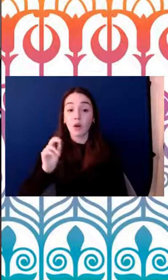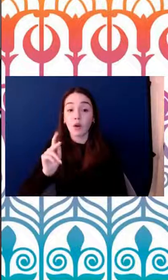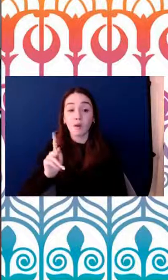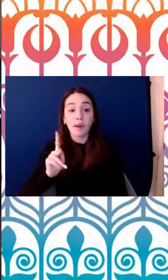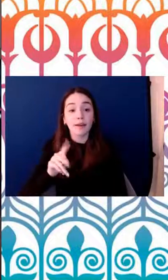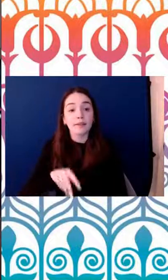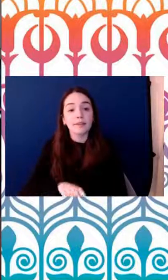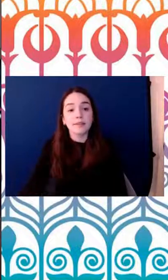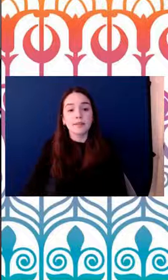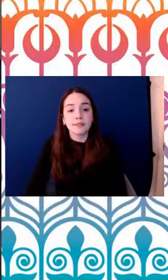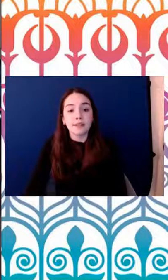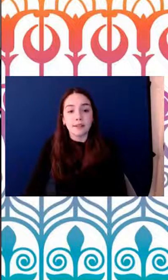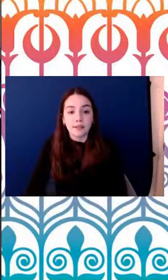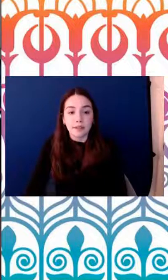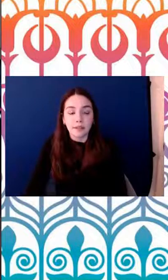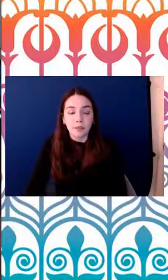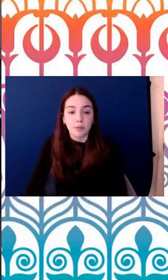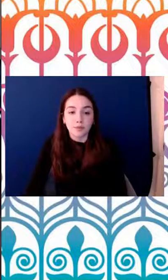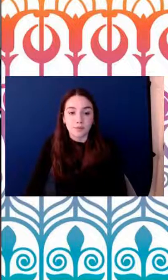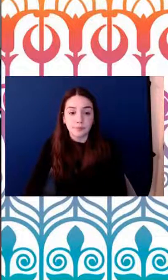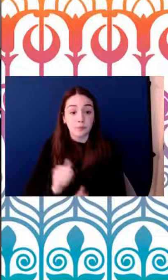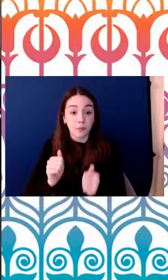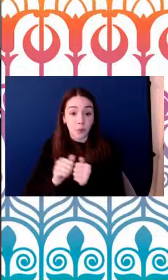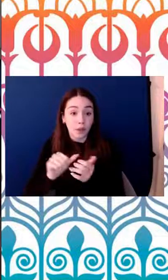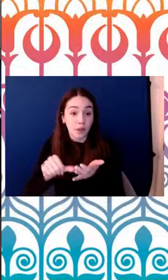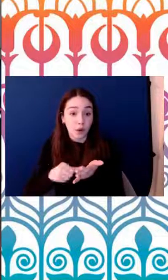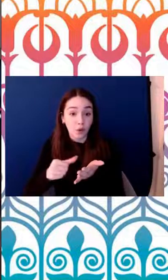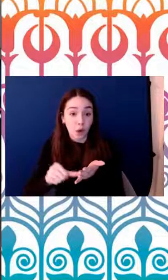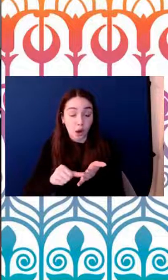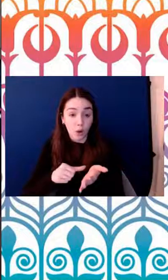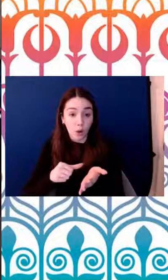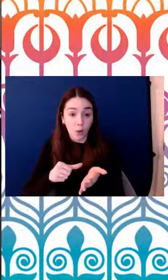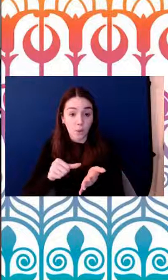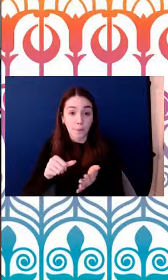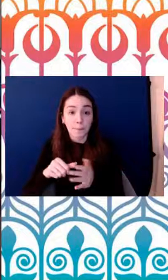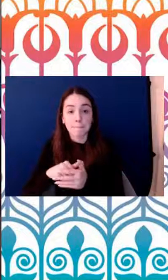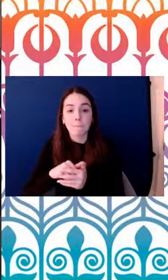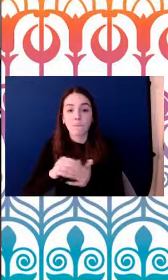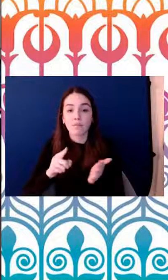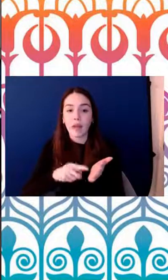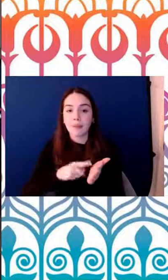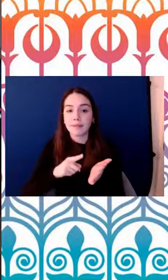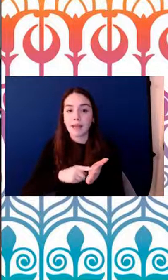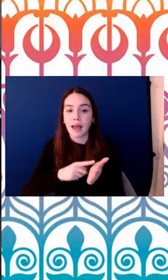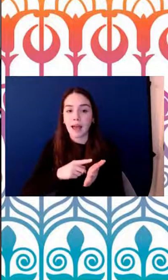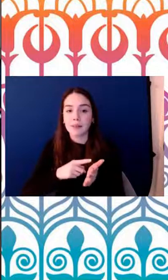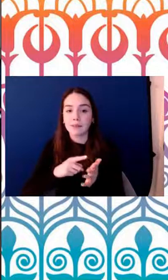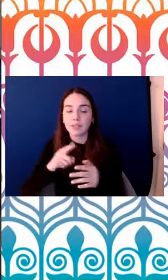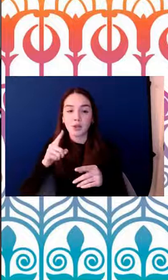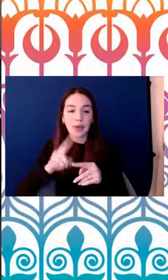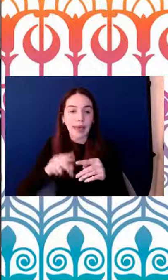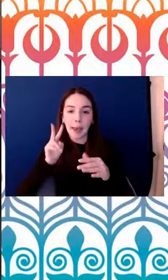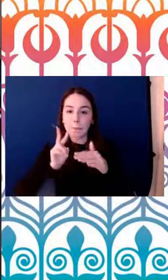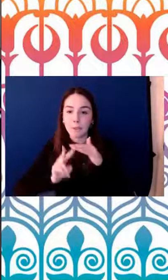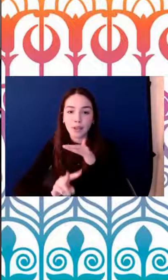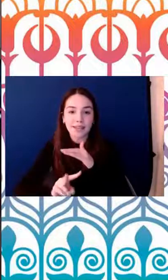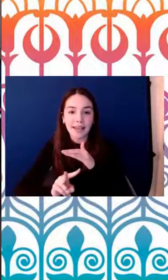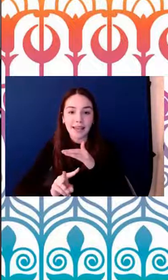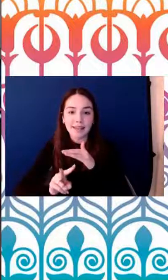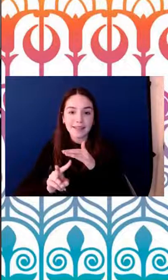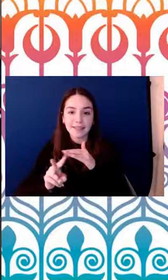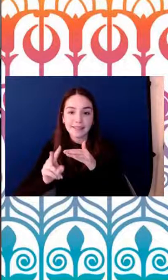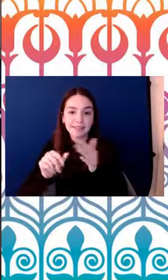So with an avocado, sometimes you never know what you're going to get. I'm hoping that this is a good